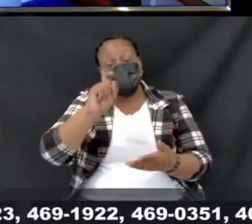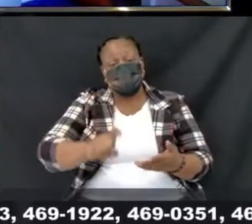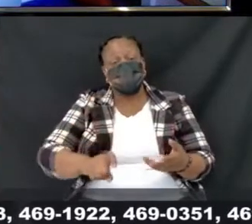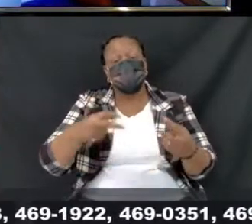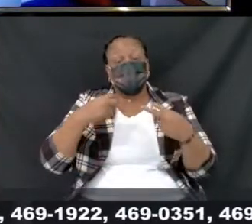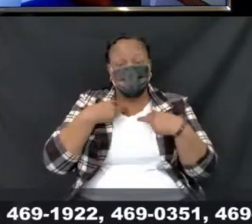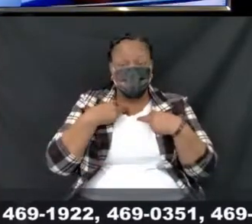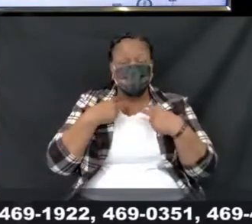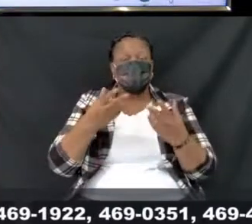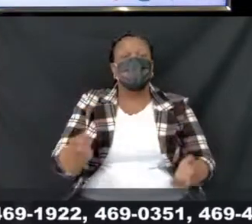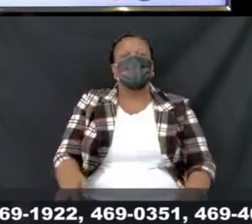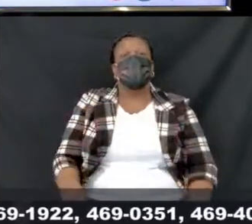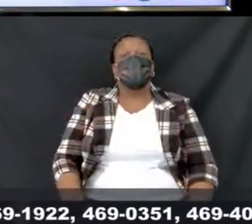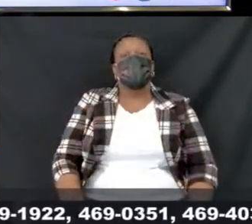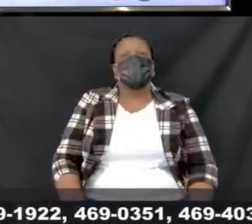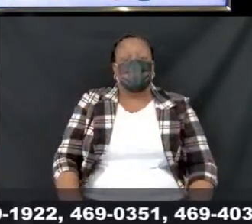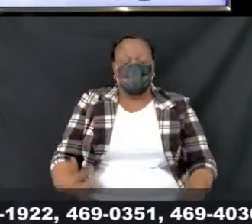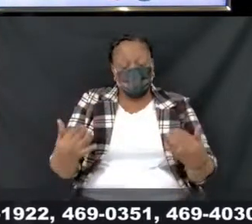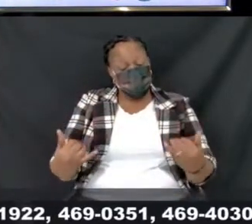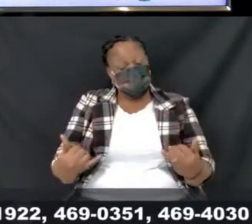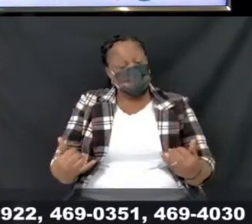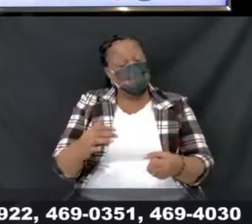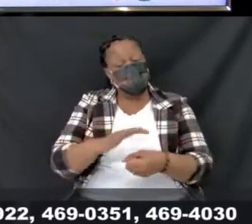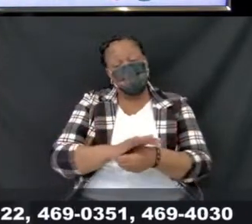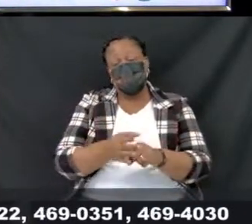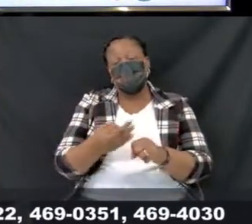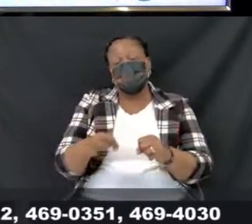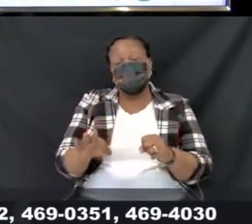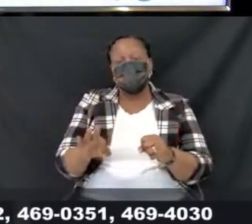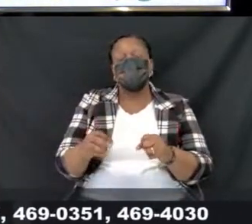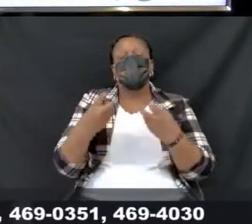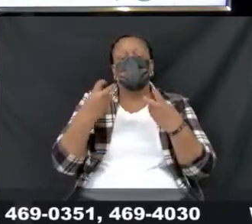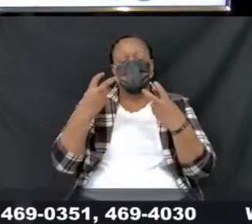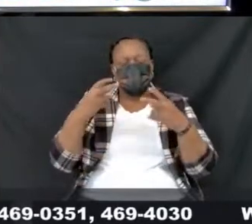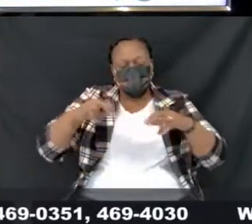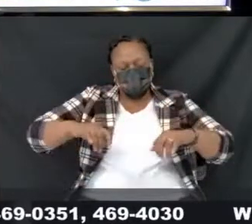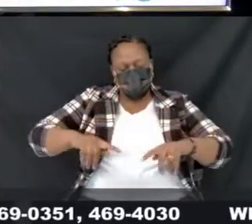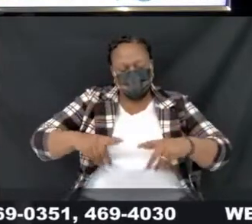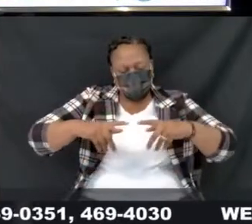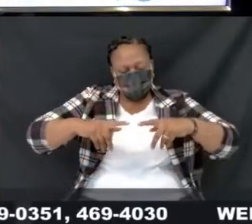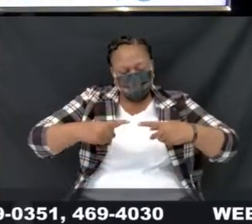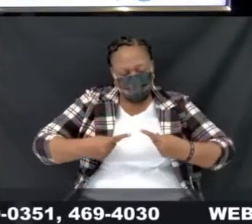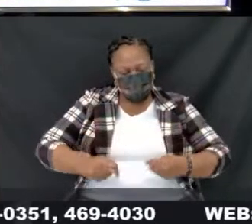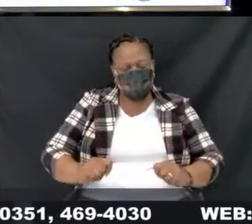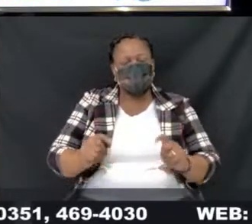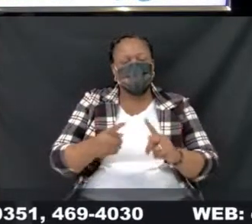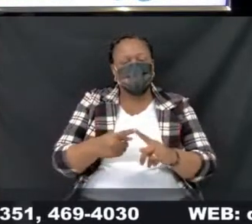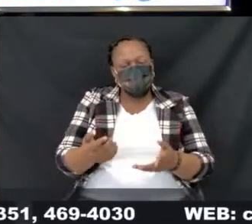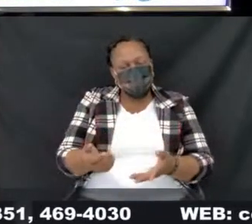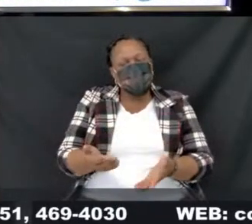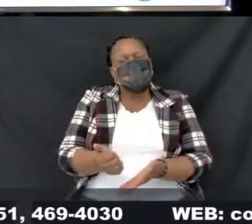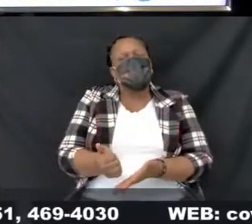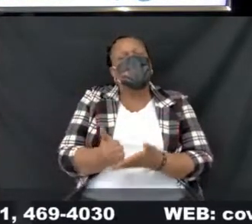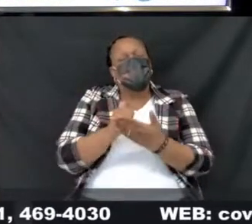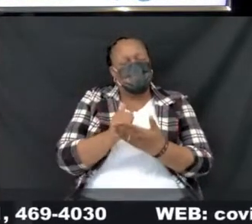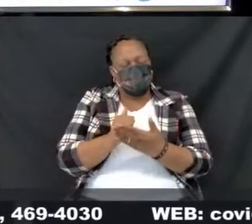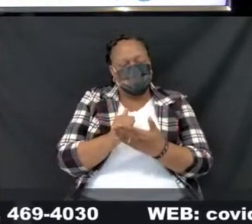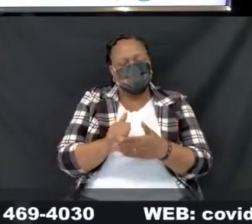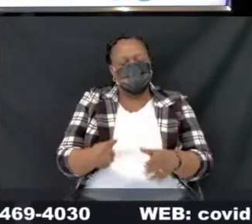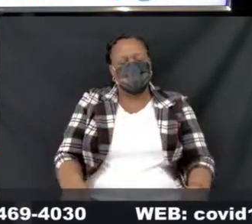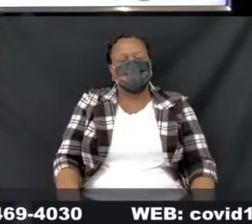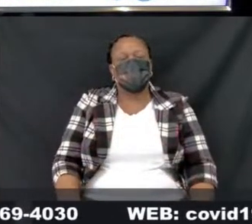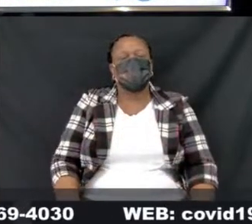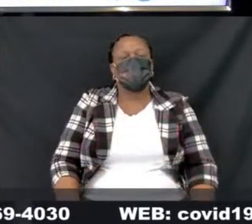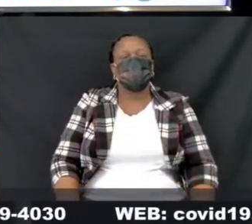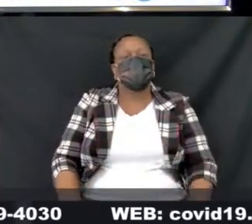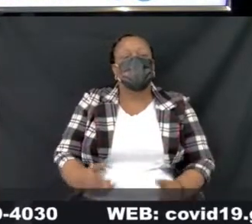been happening, and that is why you see that I am happy that the CMO made that report yesterday to the task force